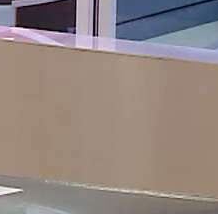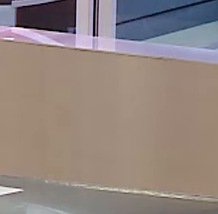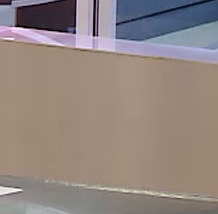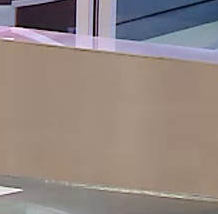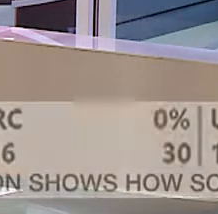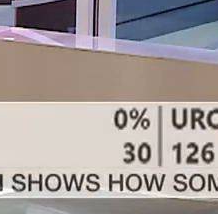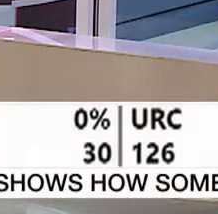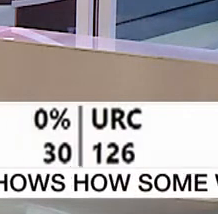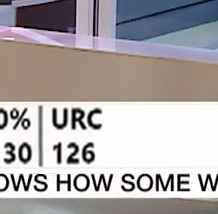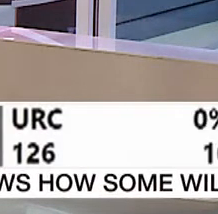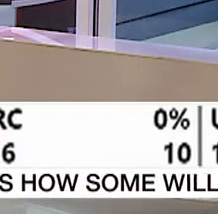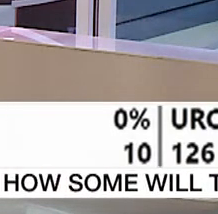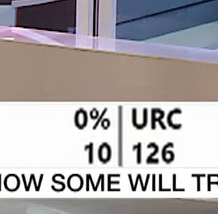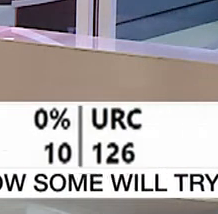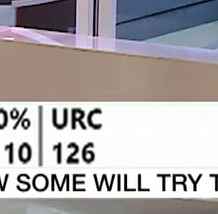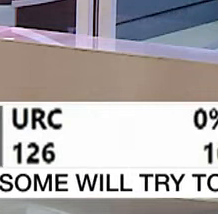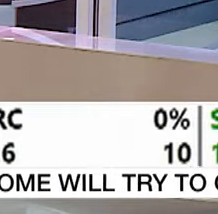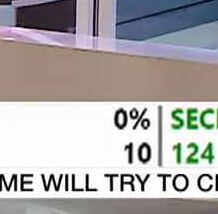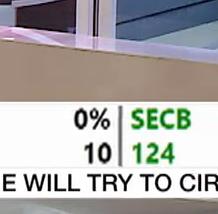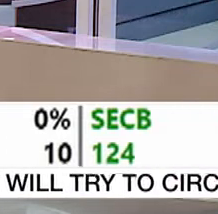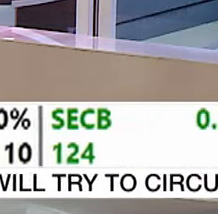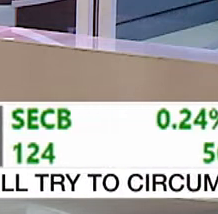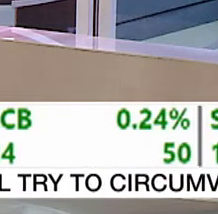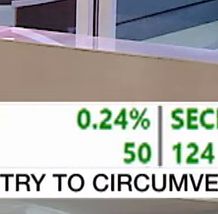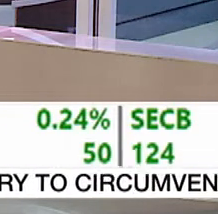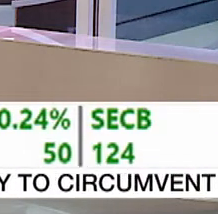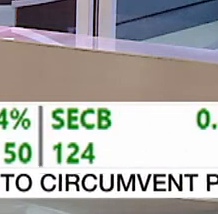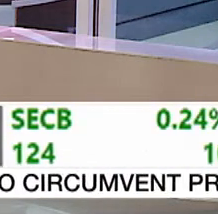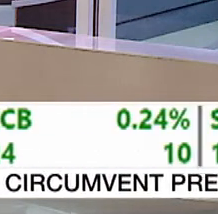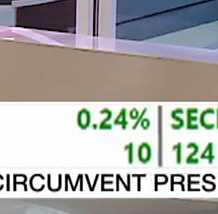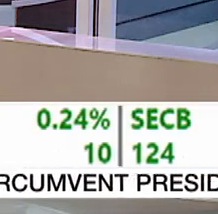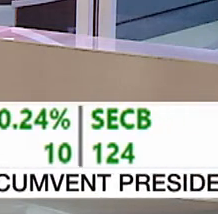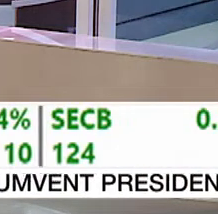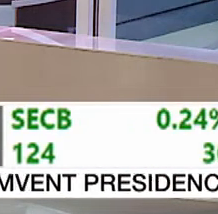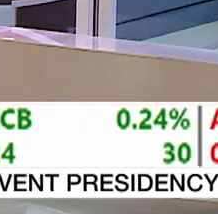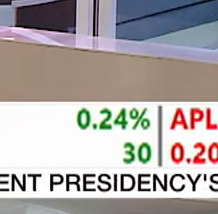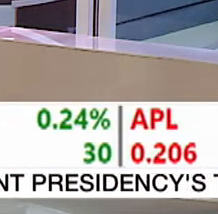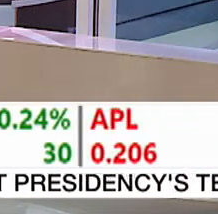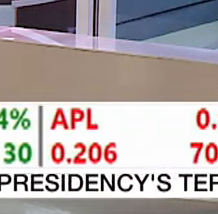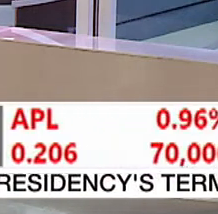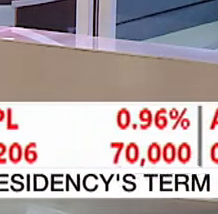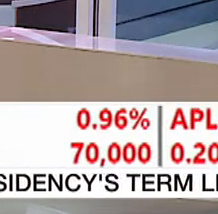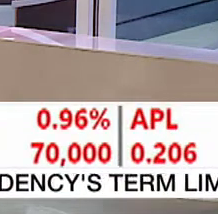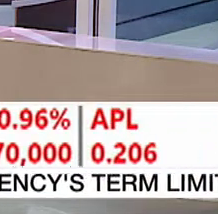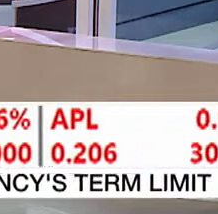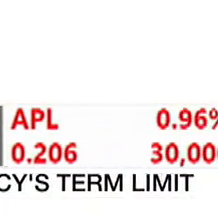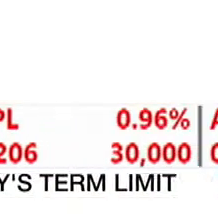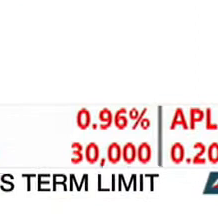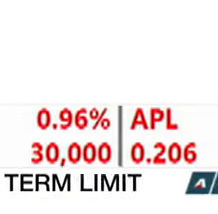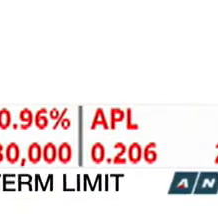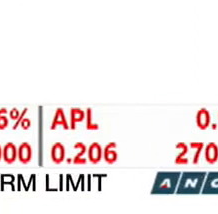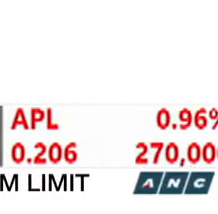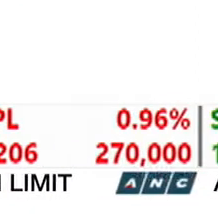provinces. Poll officials are making sure health protocols are in place during Saturday's historic vote. Adrian Ayalin is there and he joins us now with the latest.